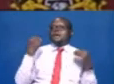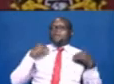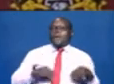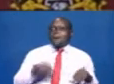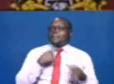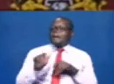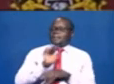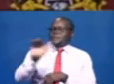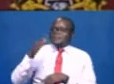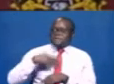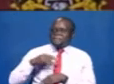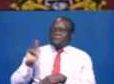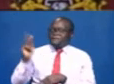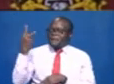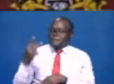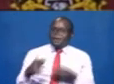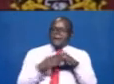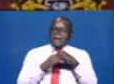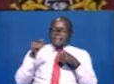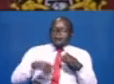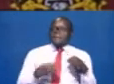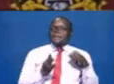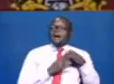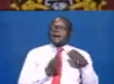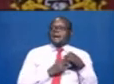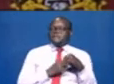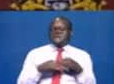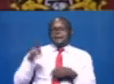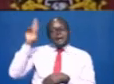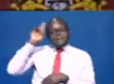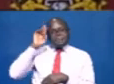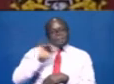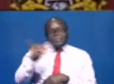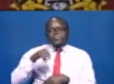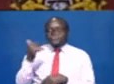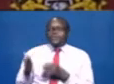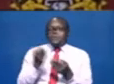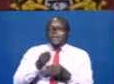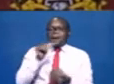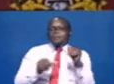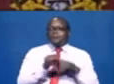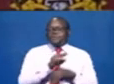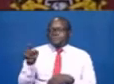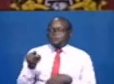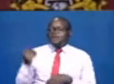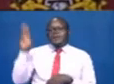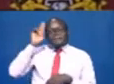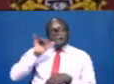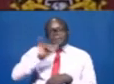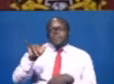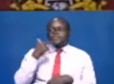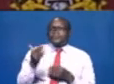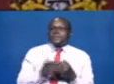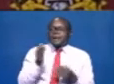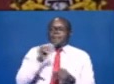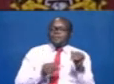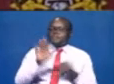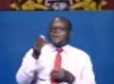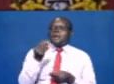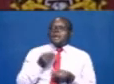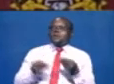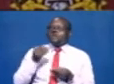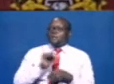the people of Kenya on the 9th of August, remember those who care about you. Remember those who care about your economy,